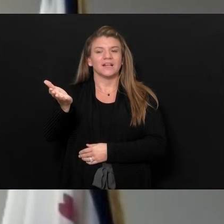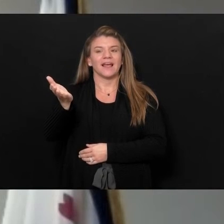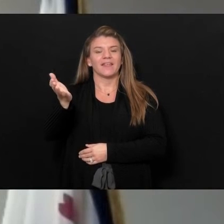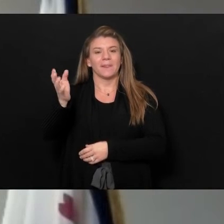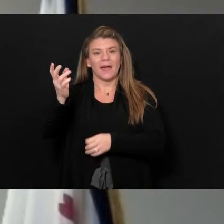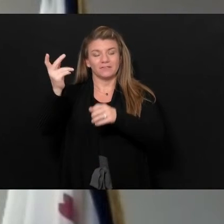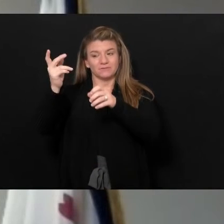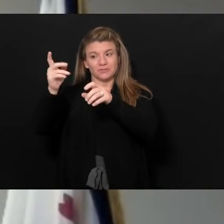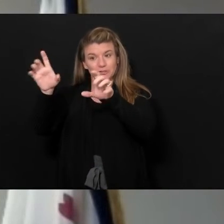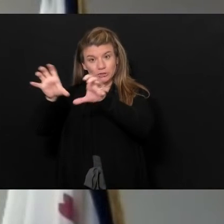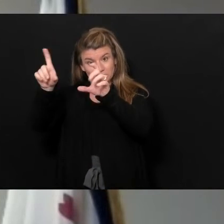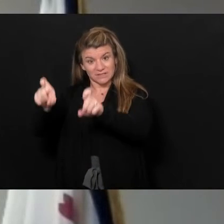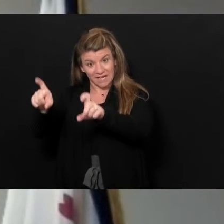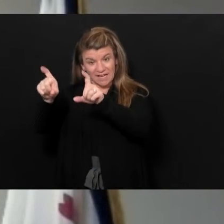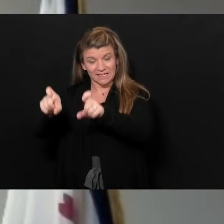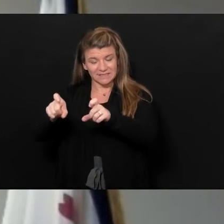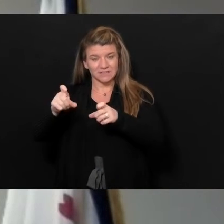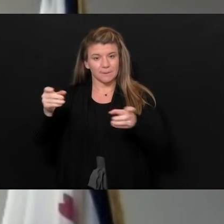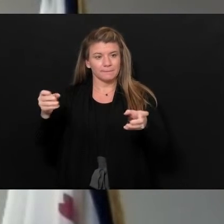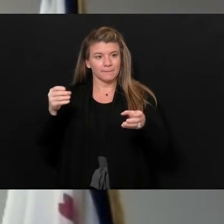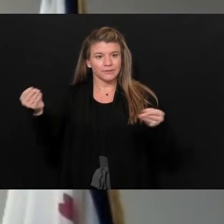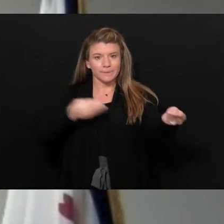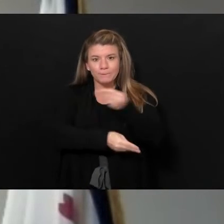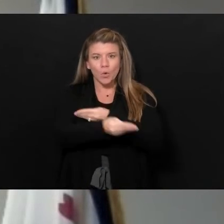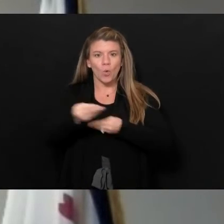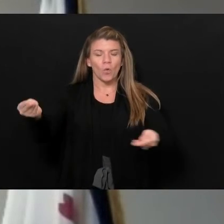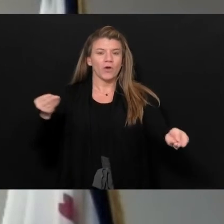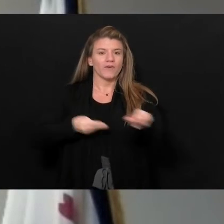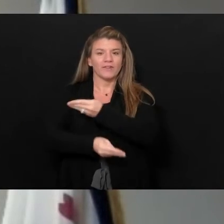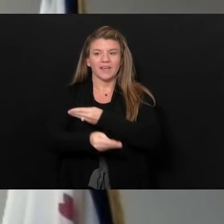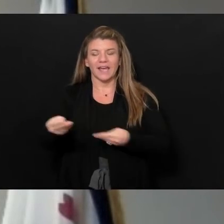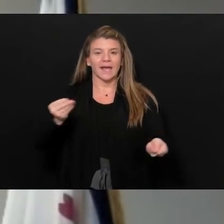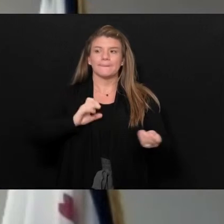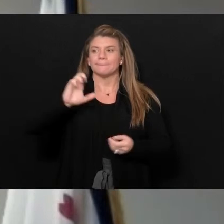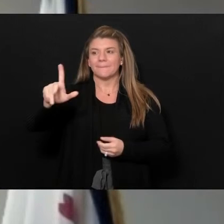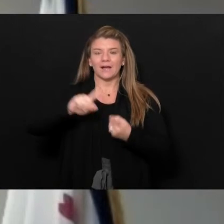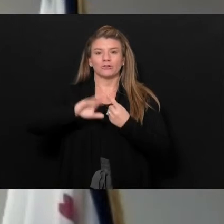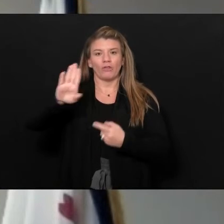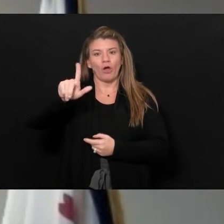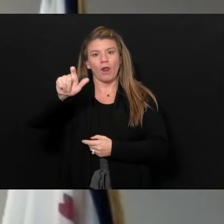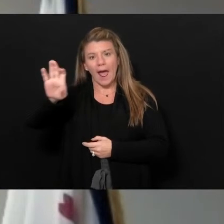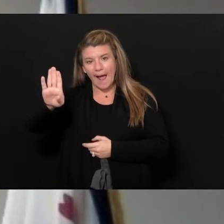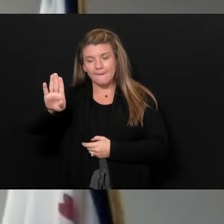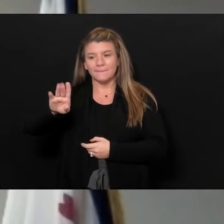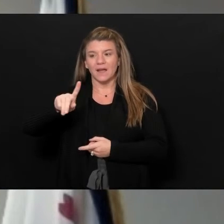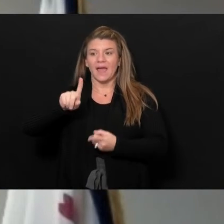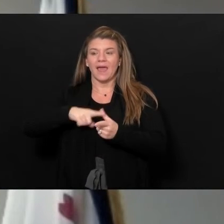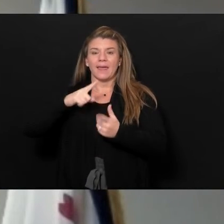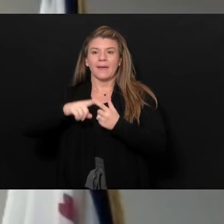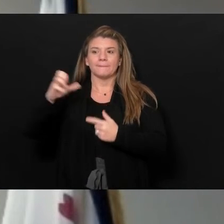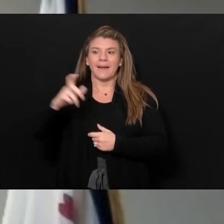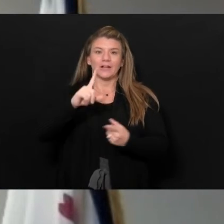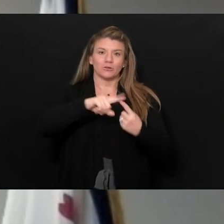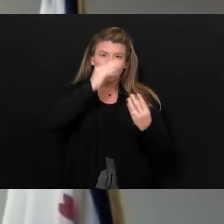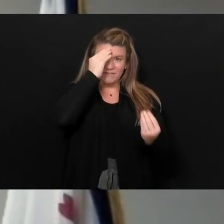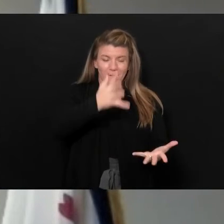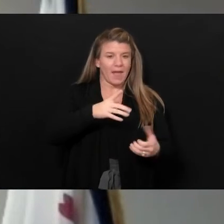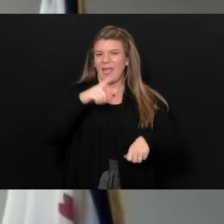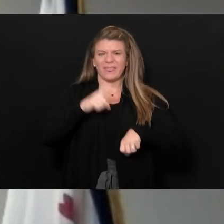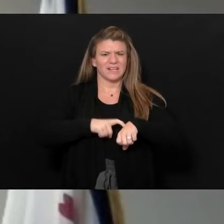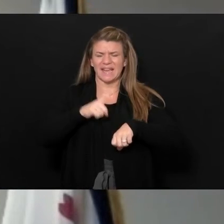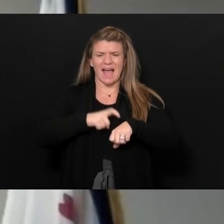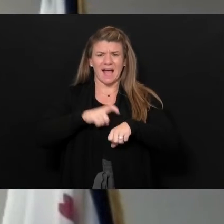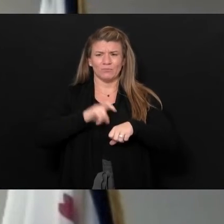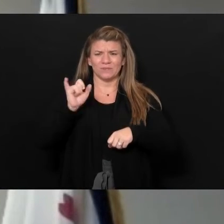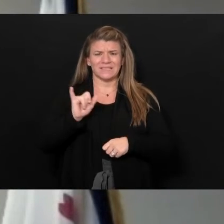or the moving that sample back to the lab, to the individual and back to the lab. So the time ended up